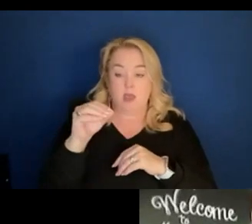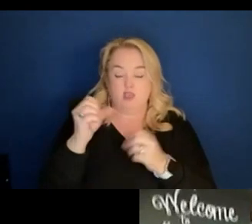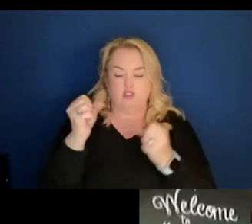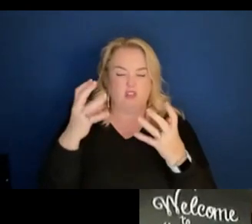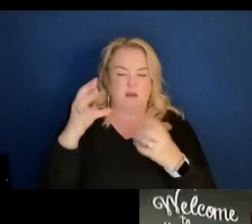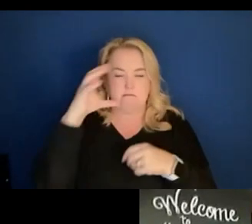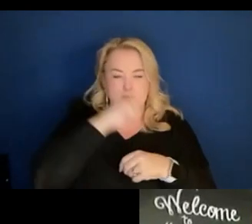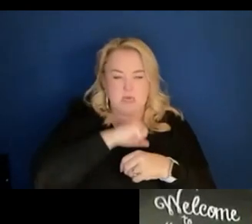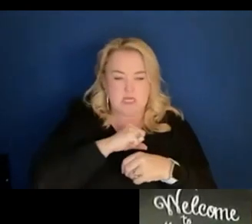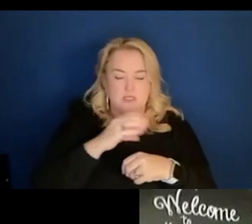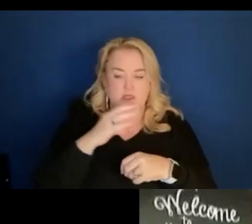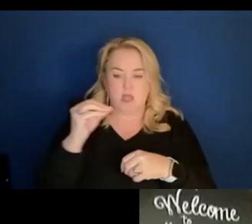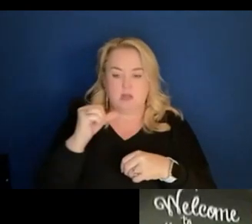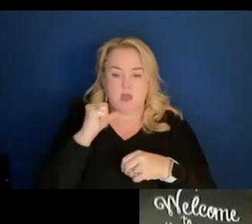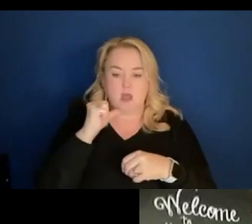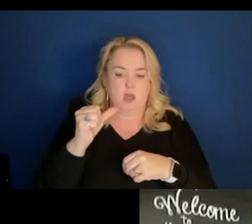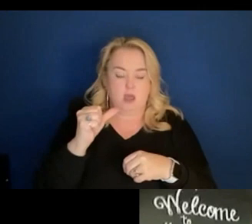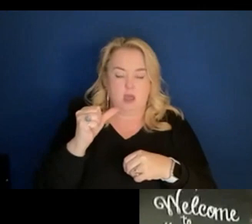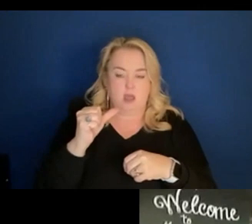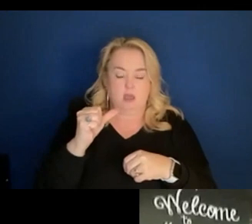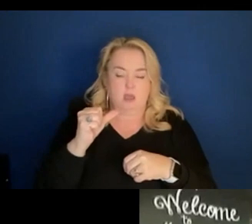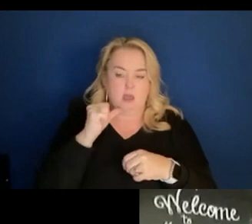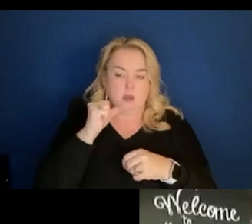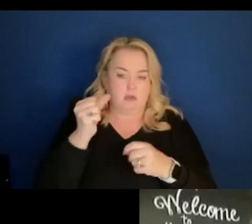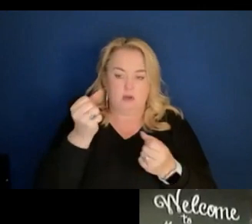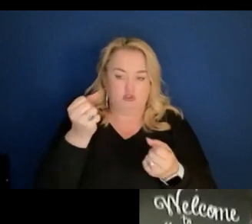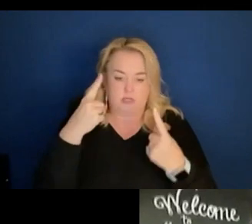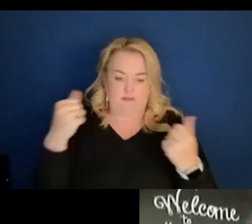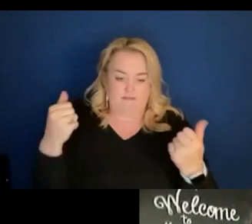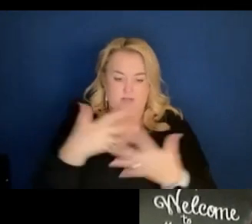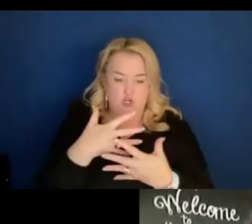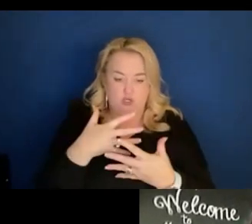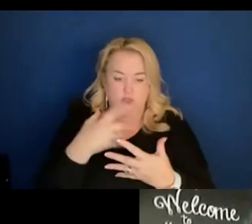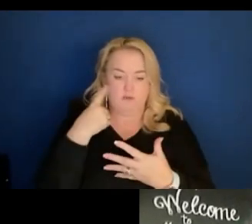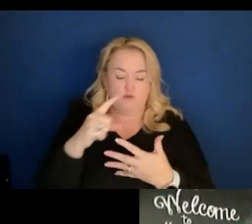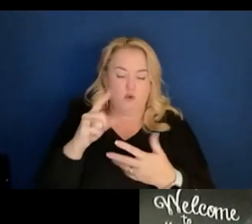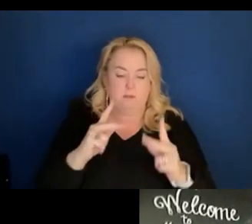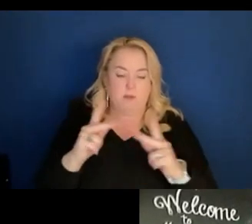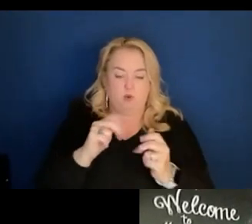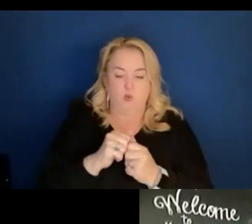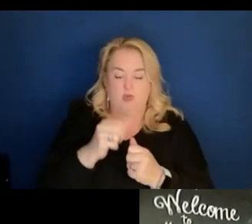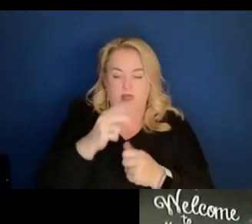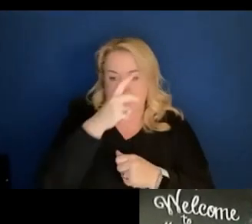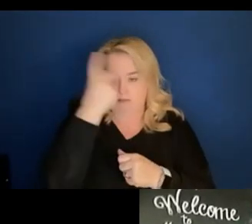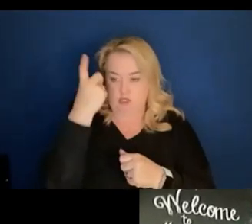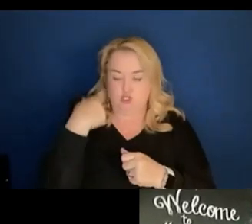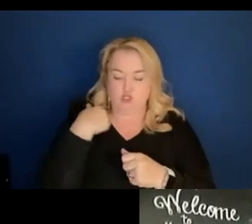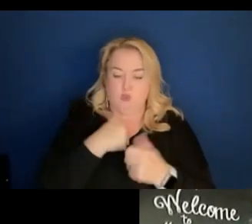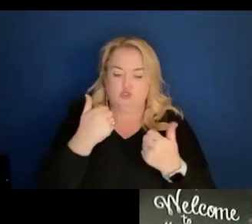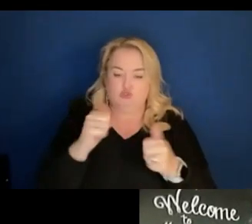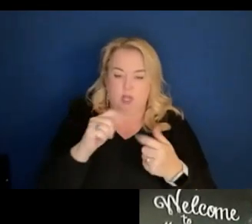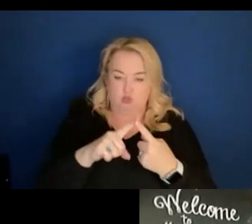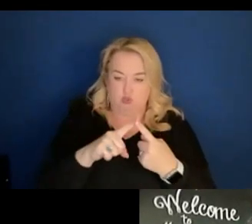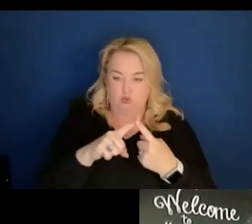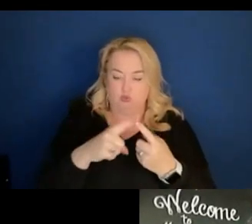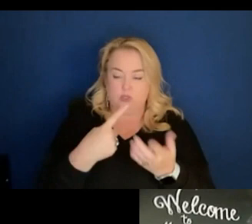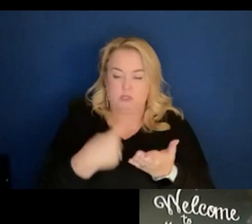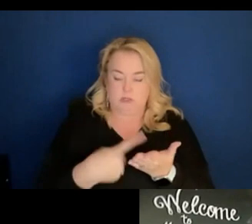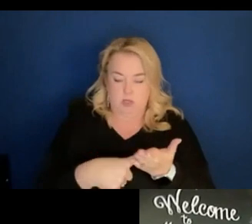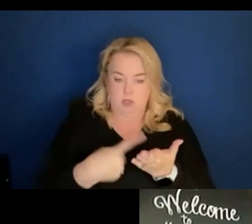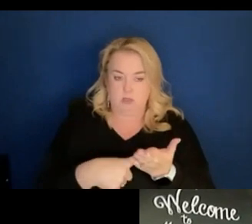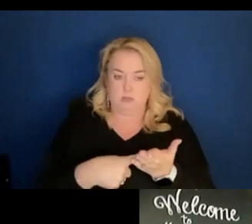and unfounded fears about what someone with dementia is like. And so we try to tackle those head on.